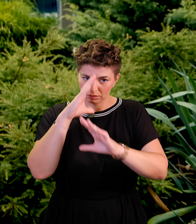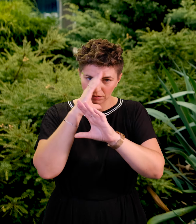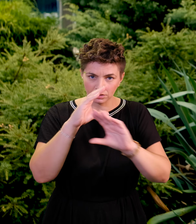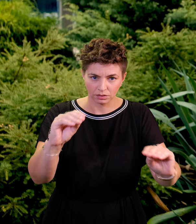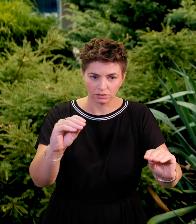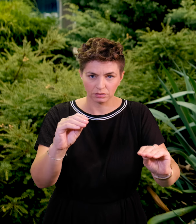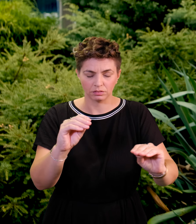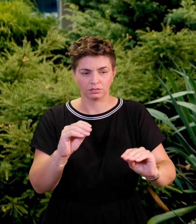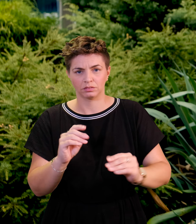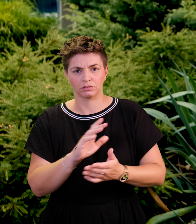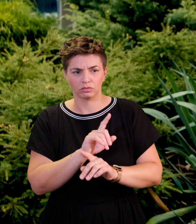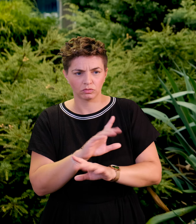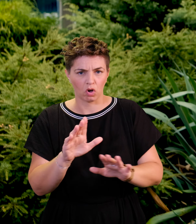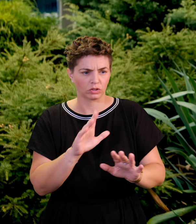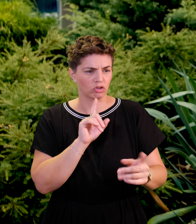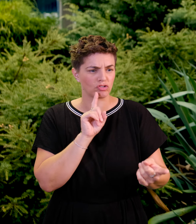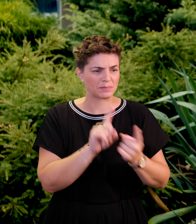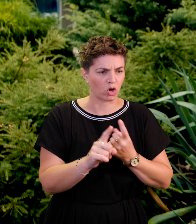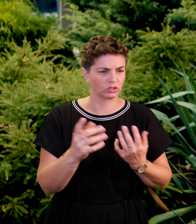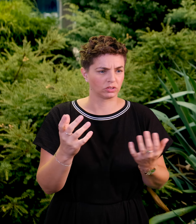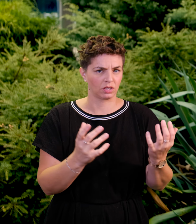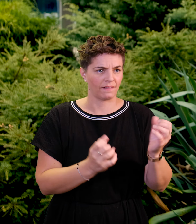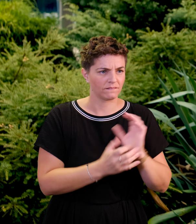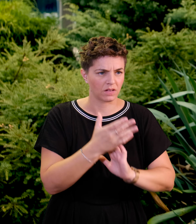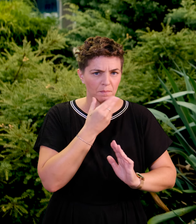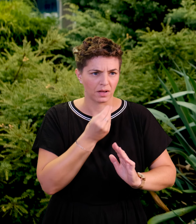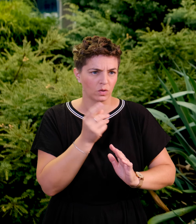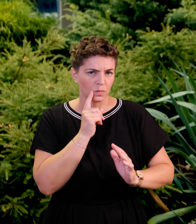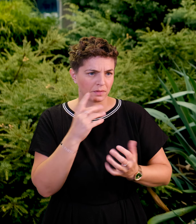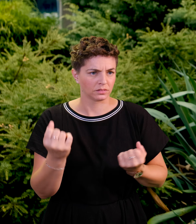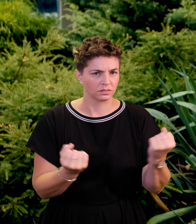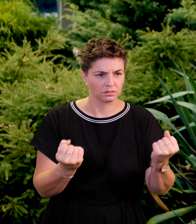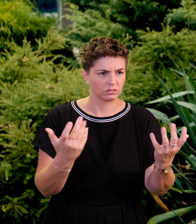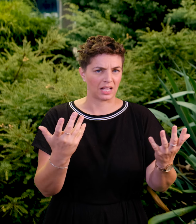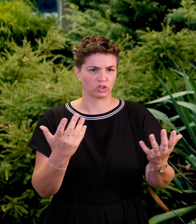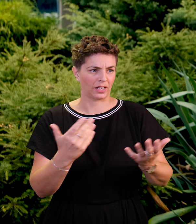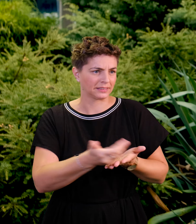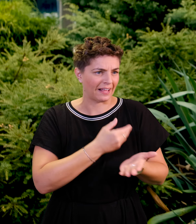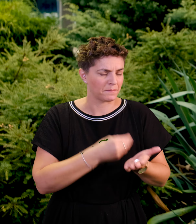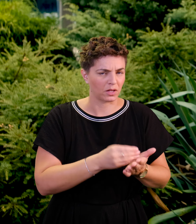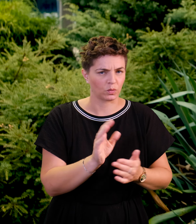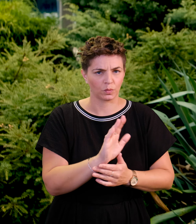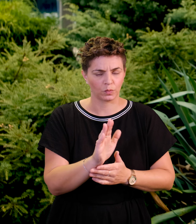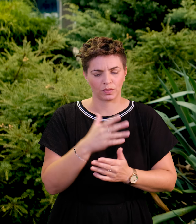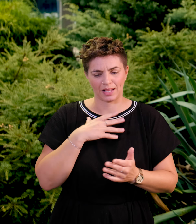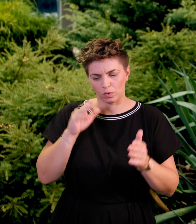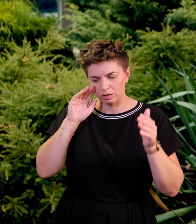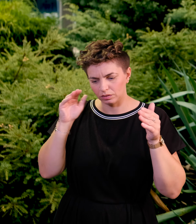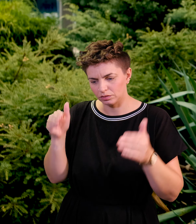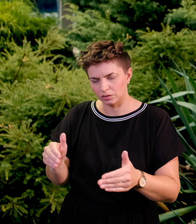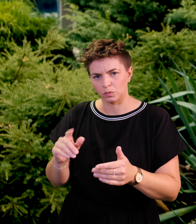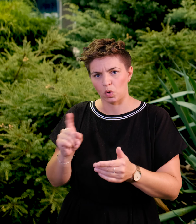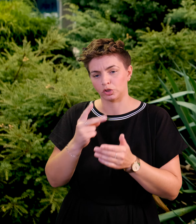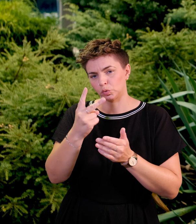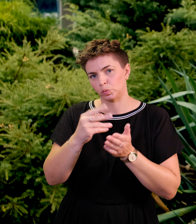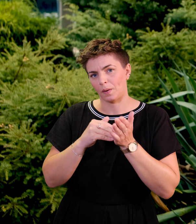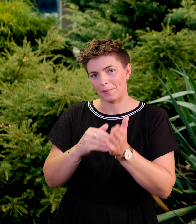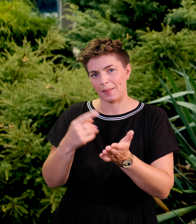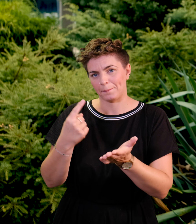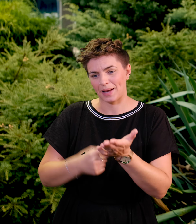give you the assurances that we are not just looking at the response, firefighter side of making savings. This consultation looks at